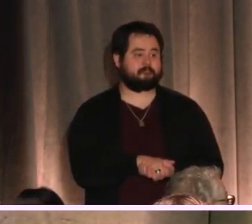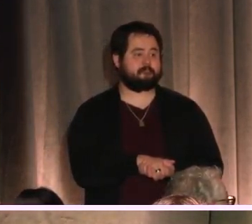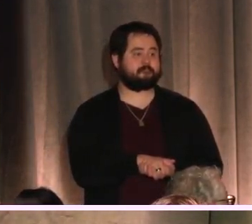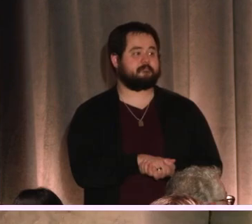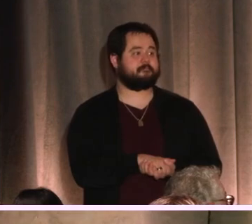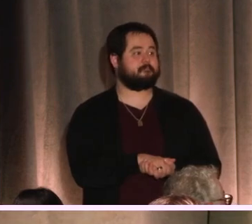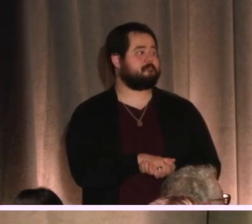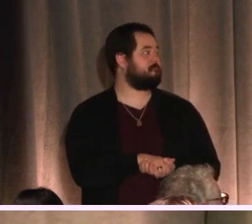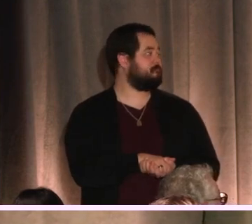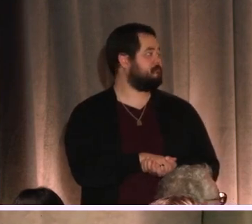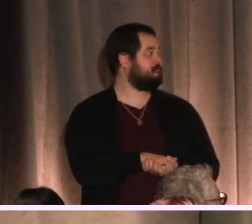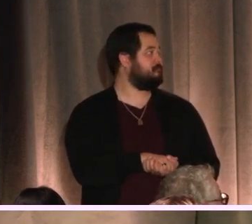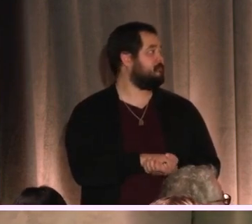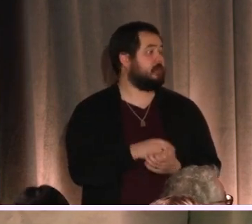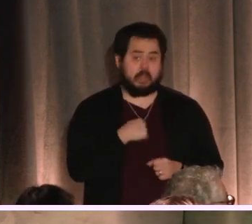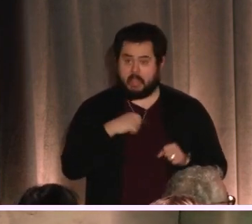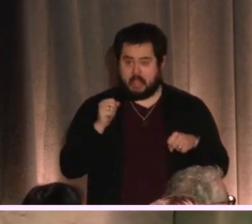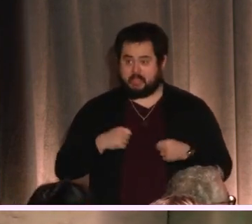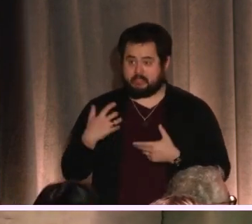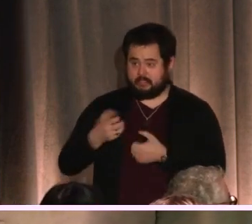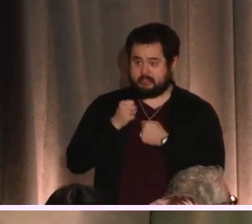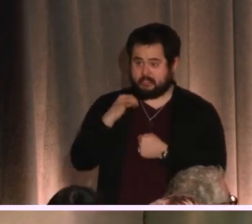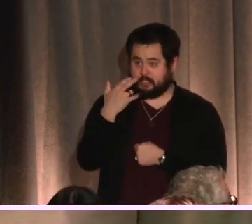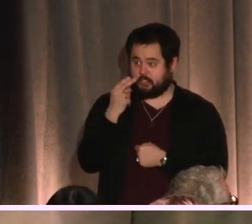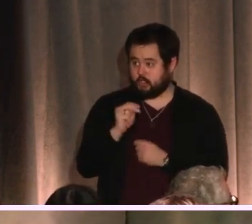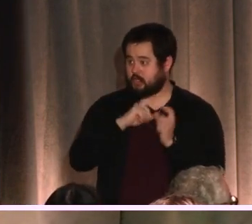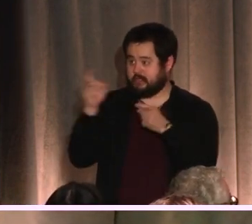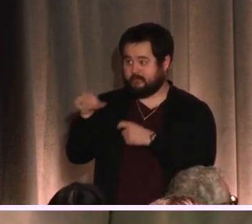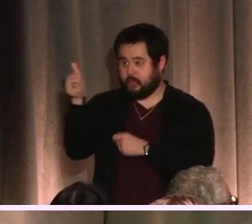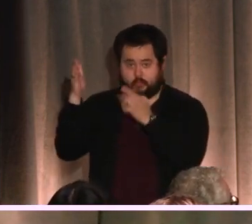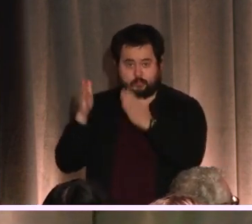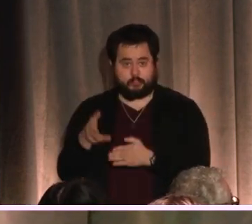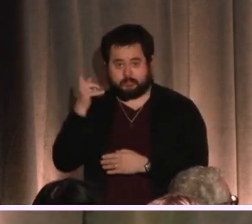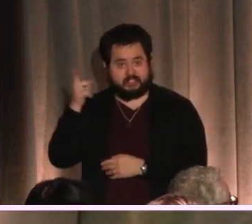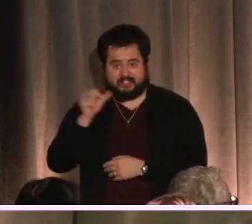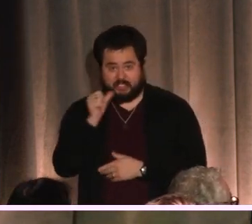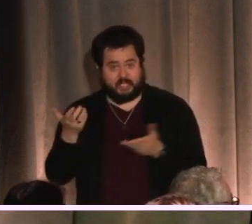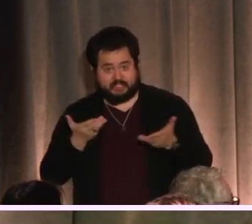Can I take John's too and give it to somebody else since he's not here? I'll tell me.